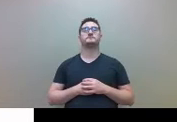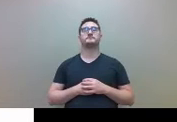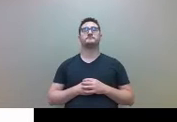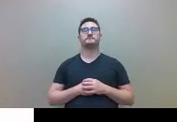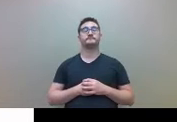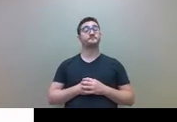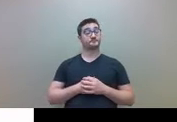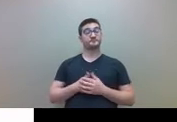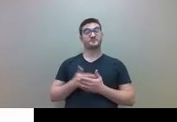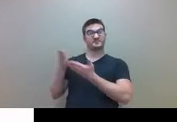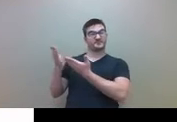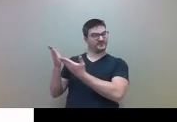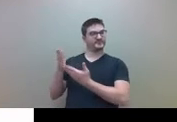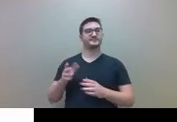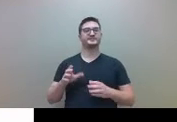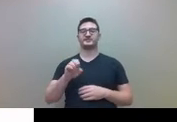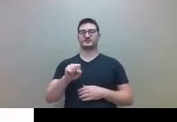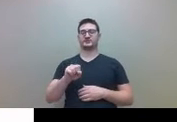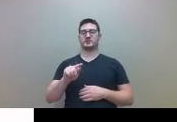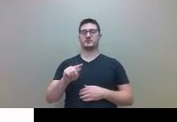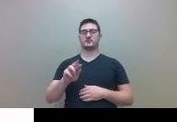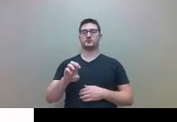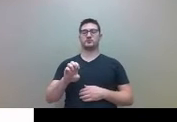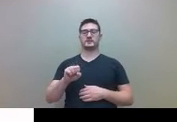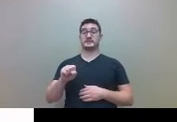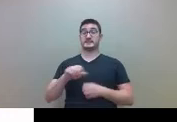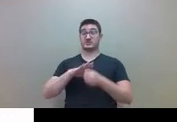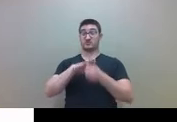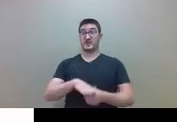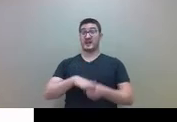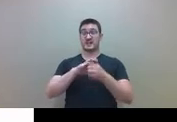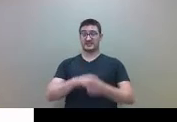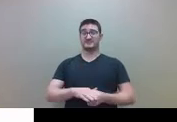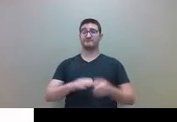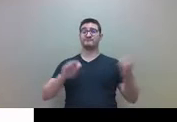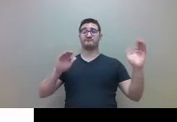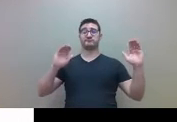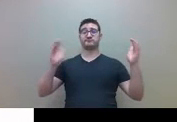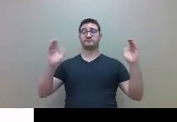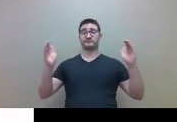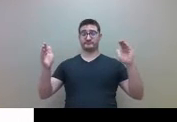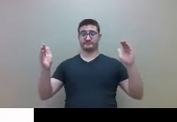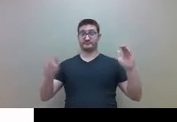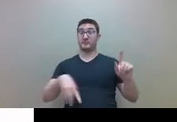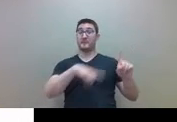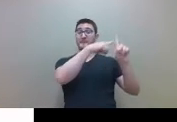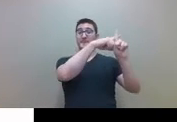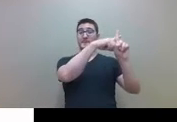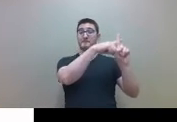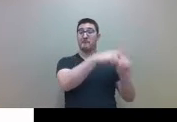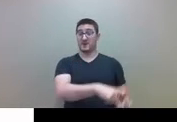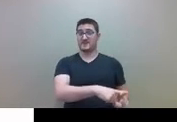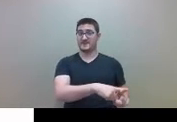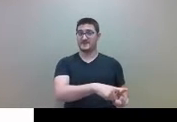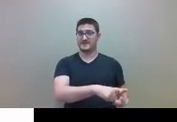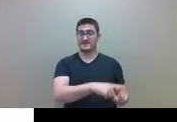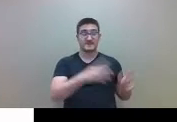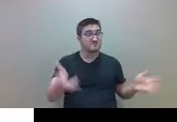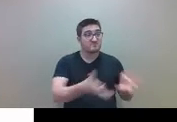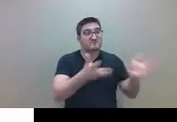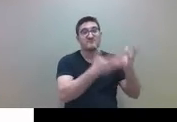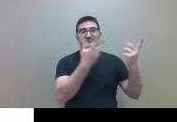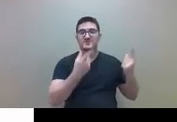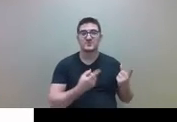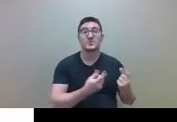So types of stress. So we've got, our positive stress, which is great. It's motivational, short term,